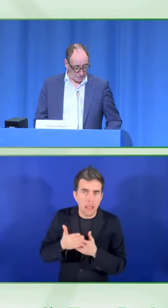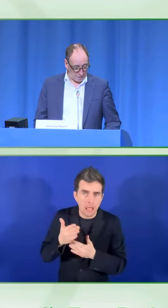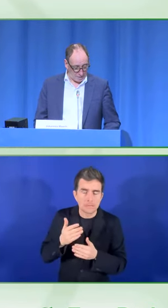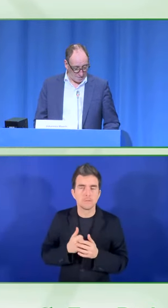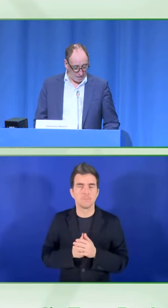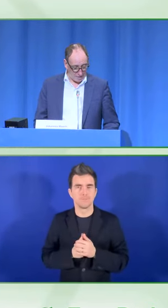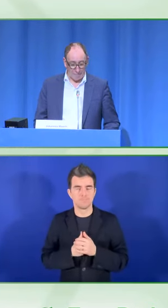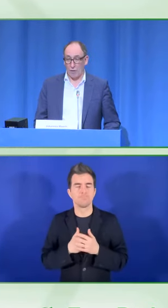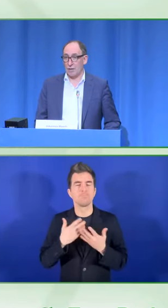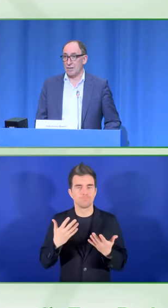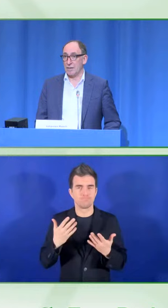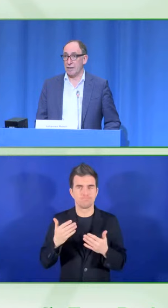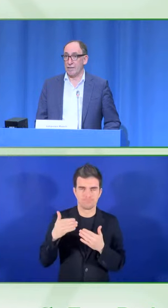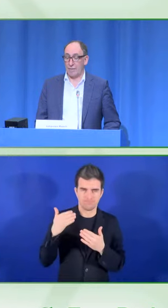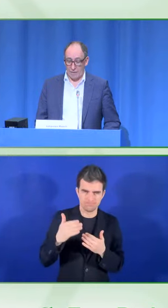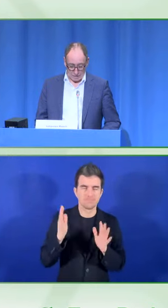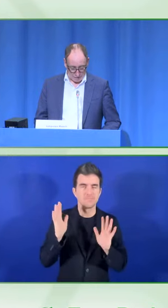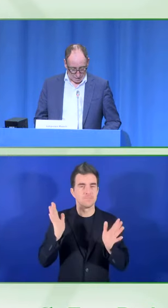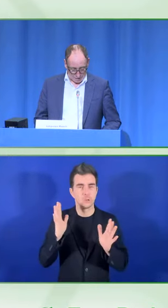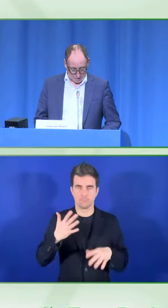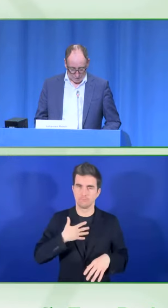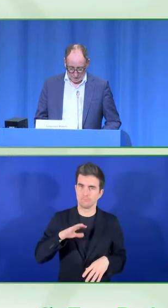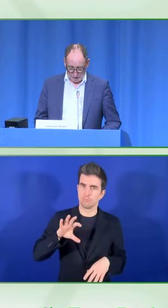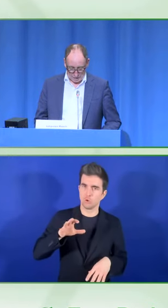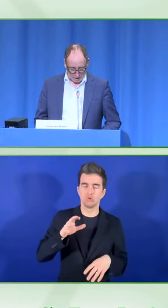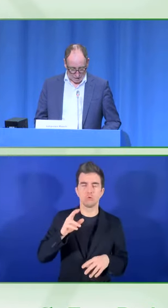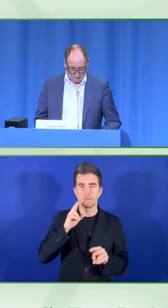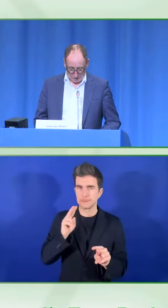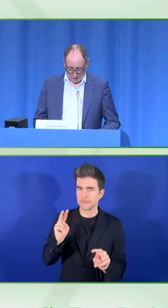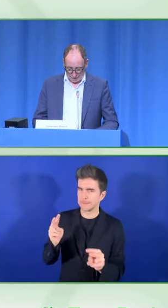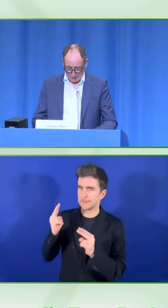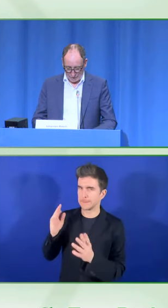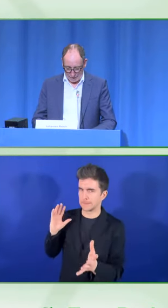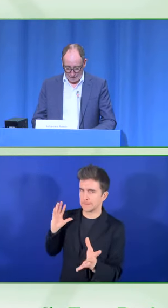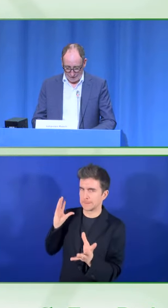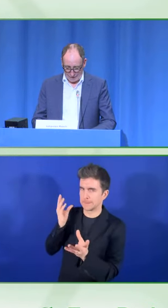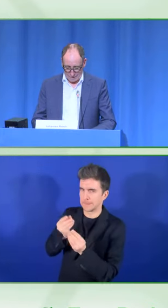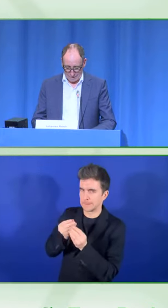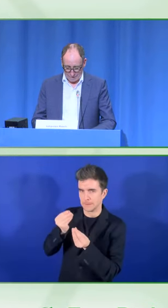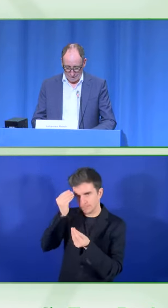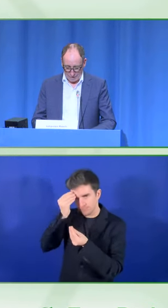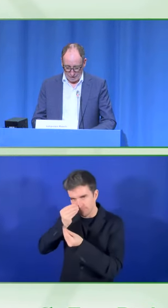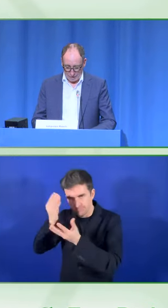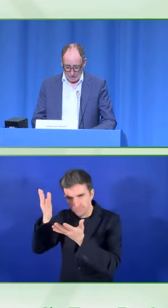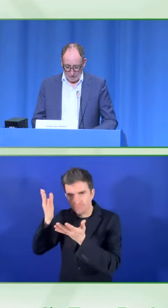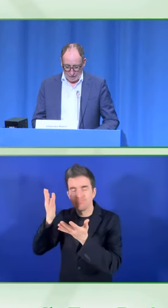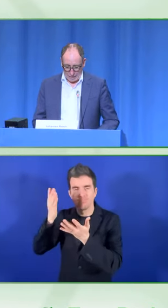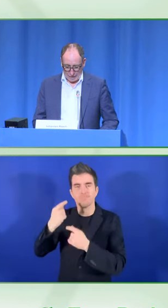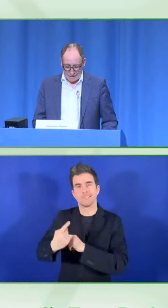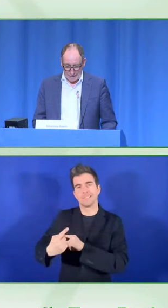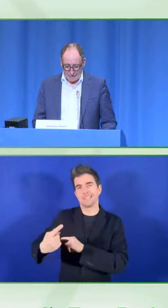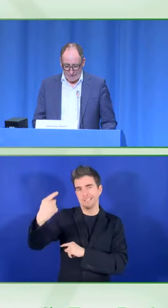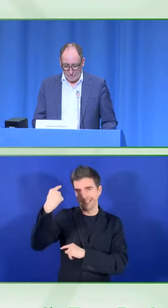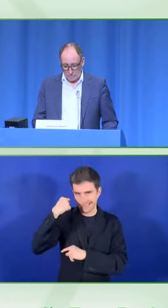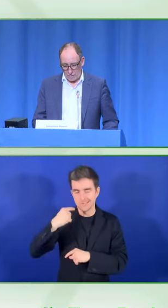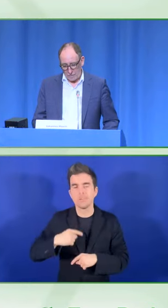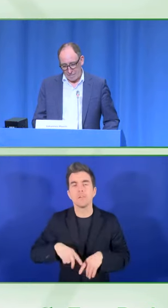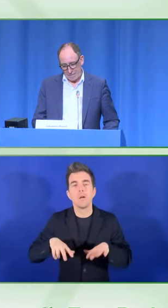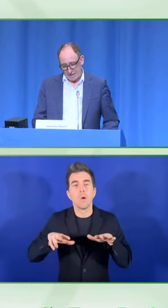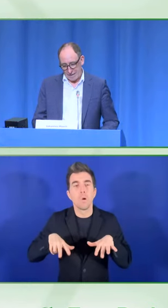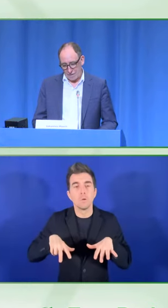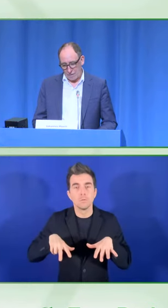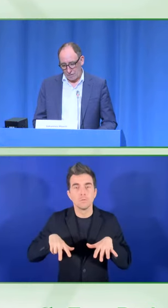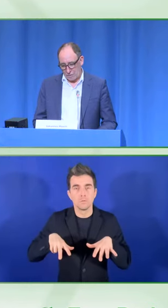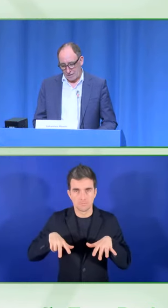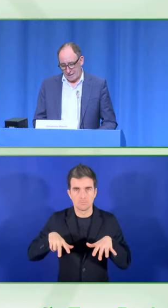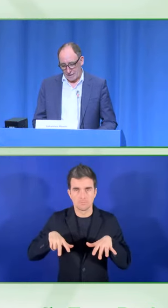for disability policy in the upcoming months and years. I see the role of